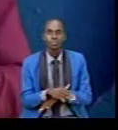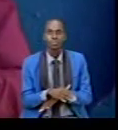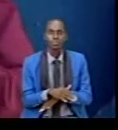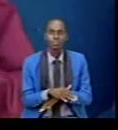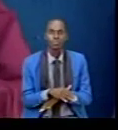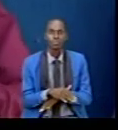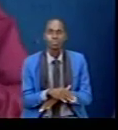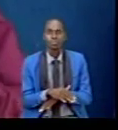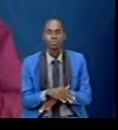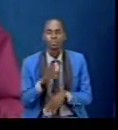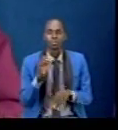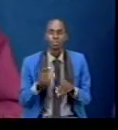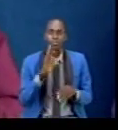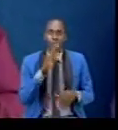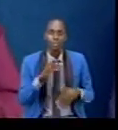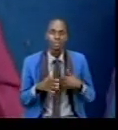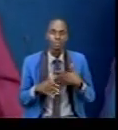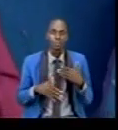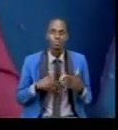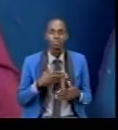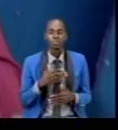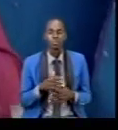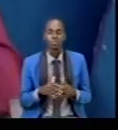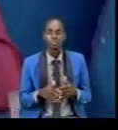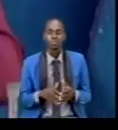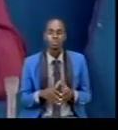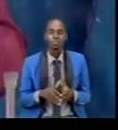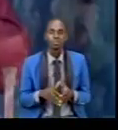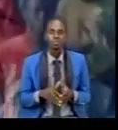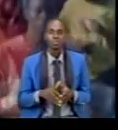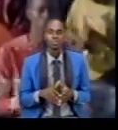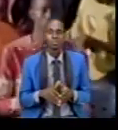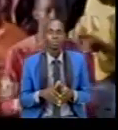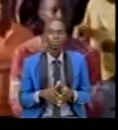If you're happy, you express your joy. Tell others, see what God is doing.